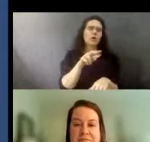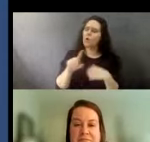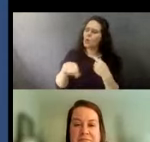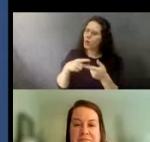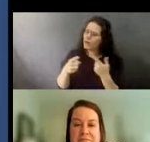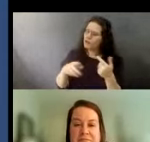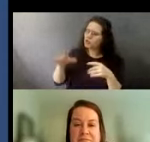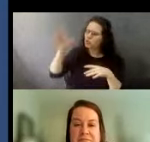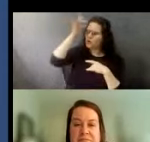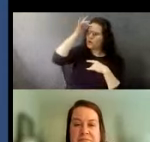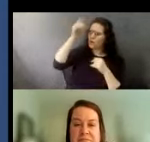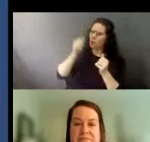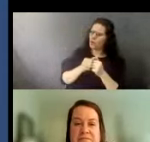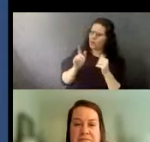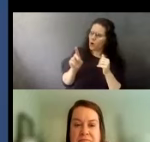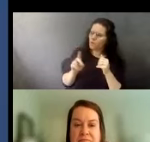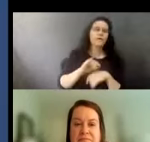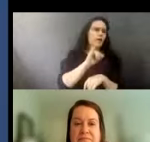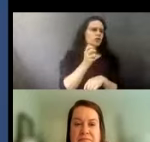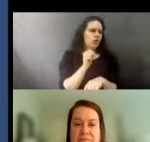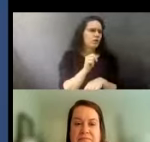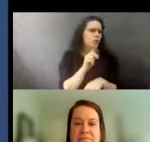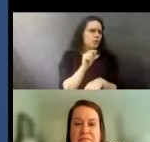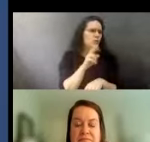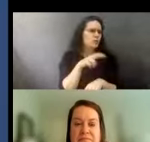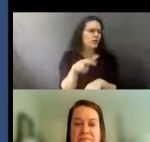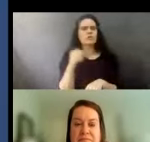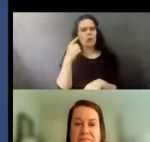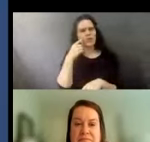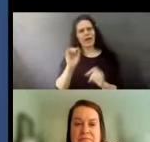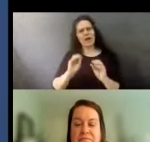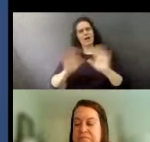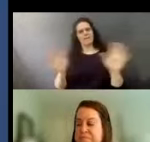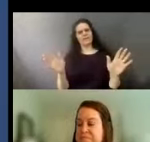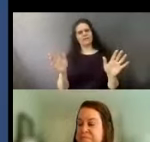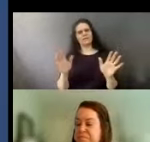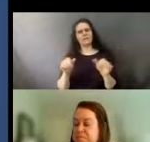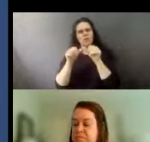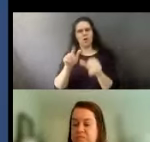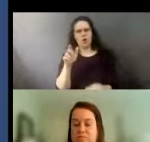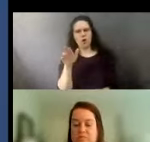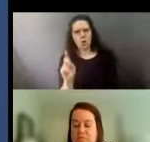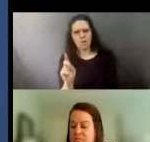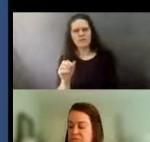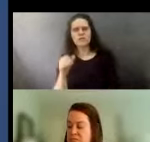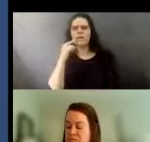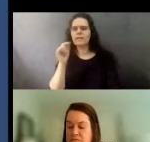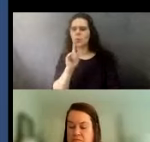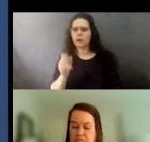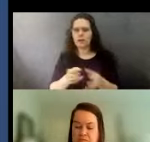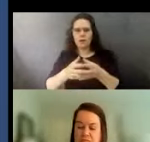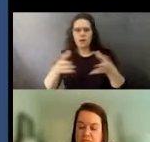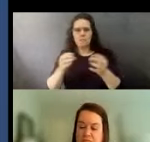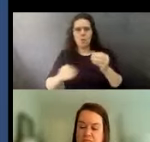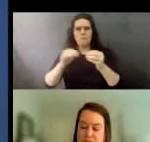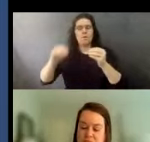a real upswell in the awareness of long COVID. And then we're all going to be trying to figure out what that means in